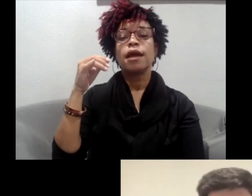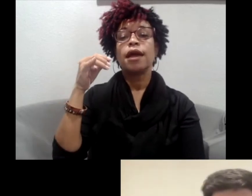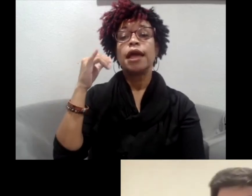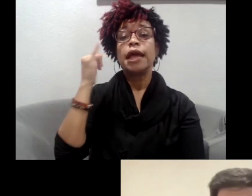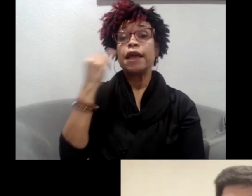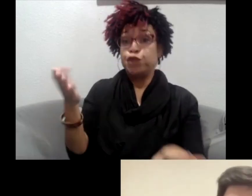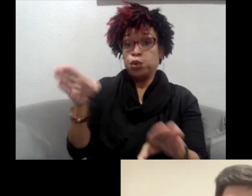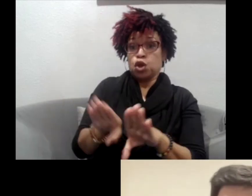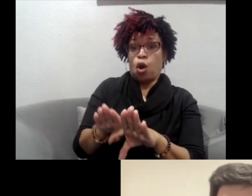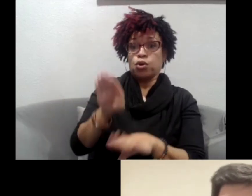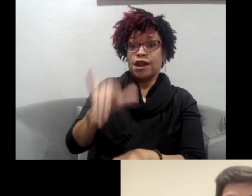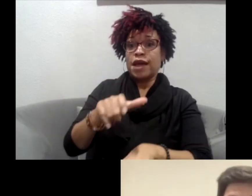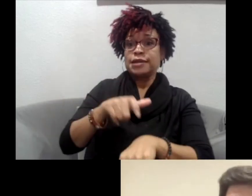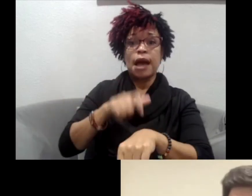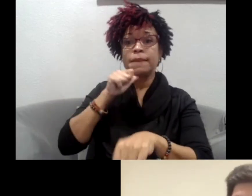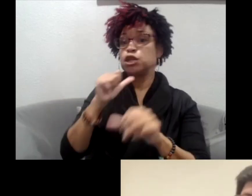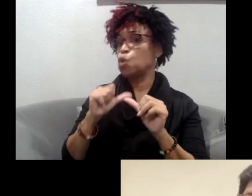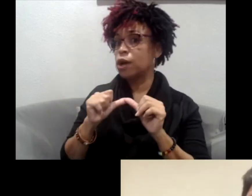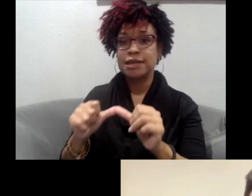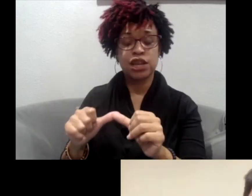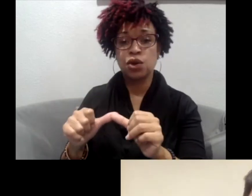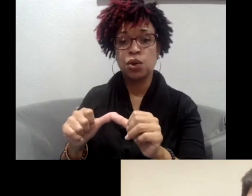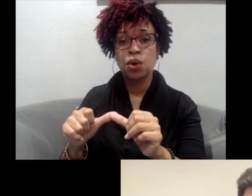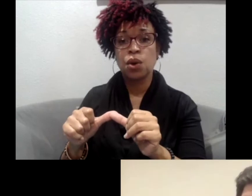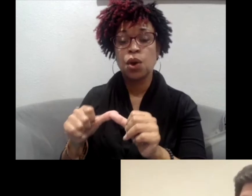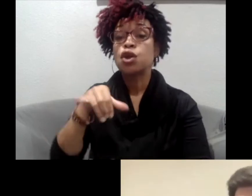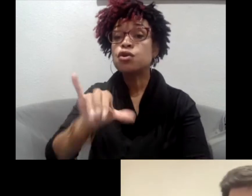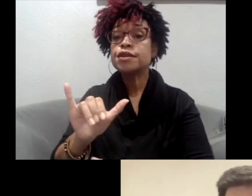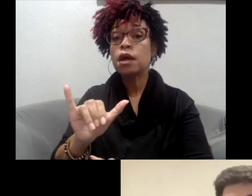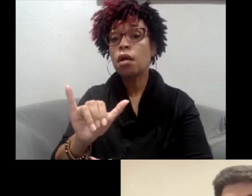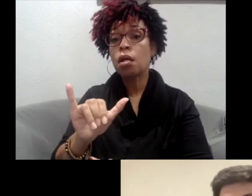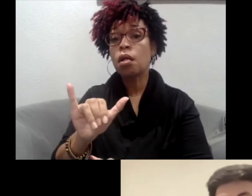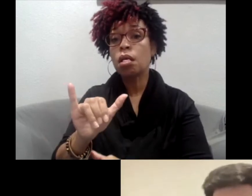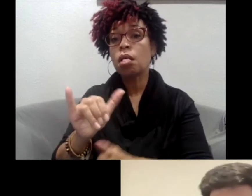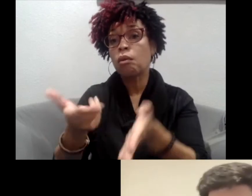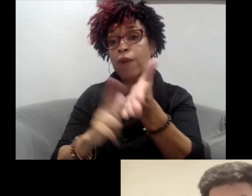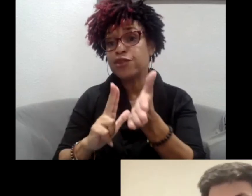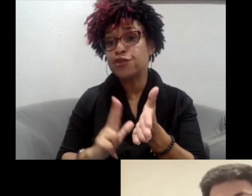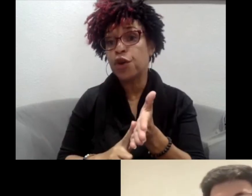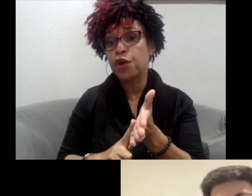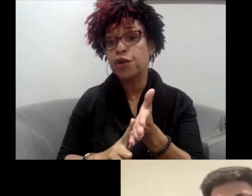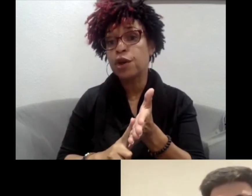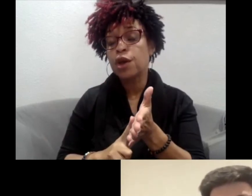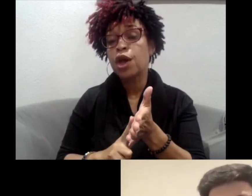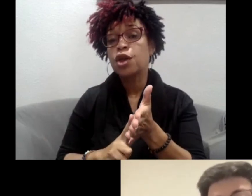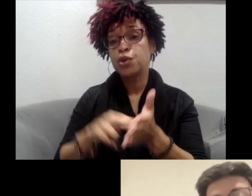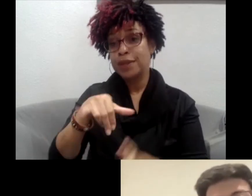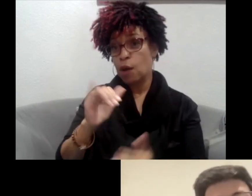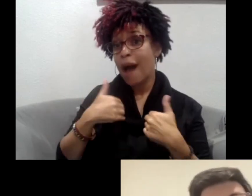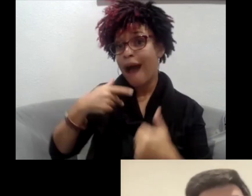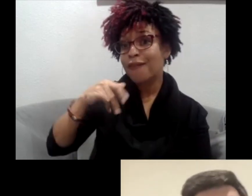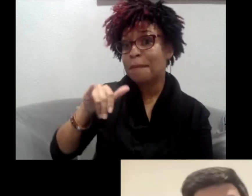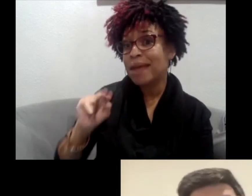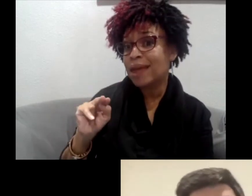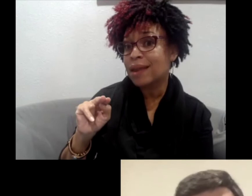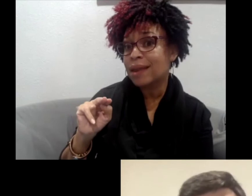browser at that point and don't continue, you're still we still registered you. You still have a PIN, but it wouldn't have